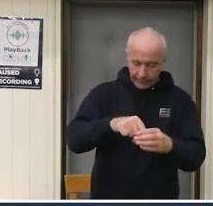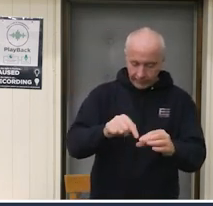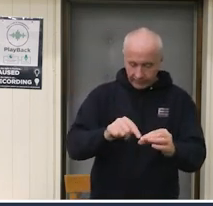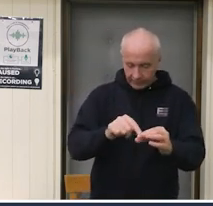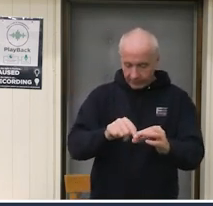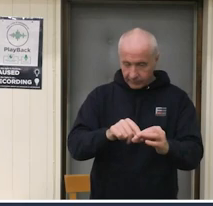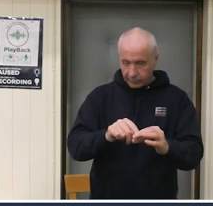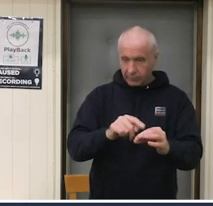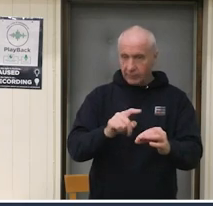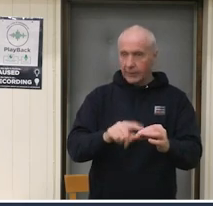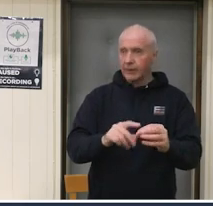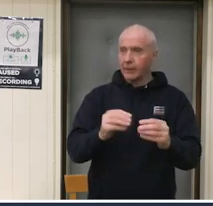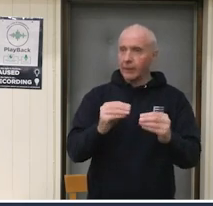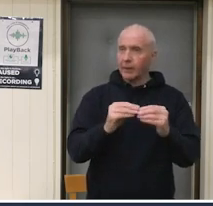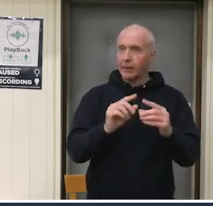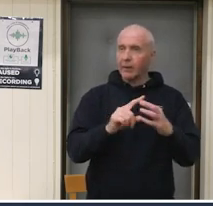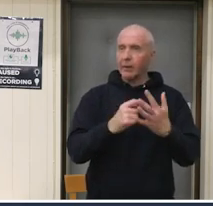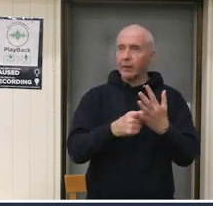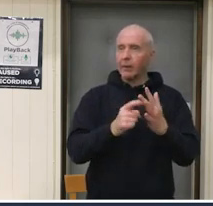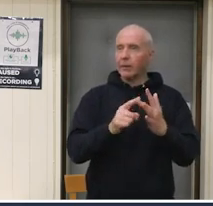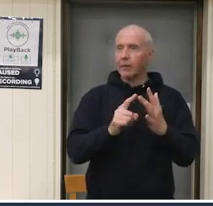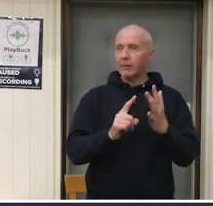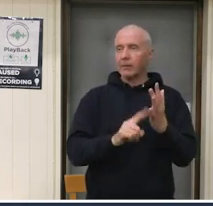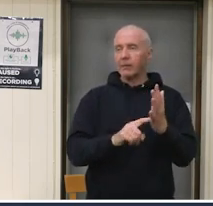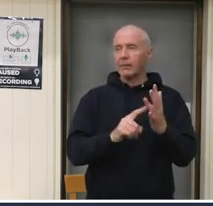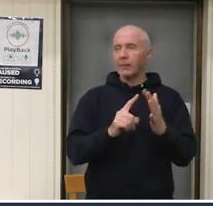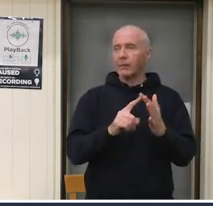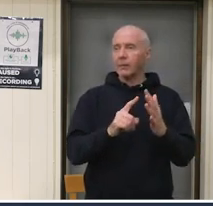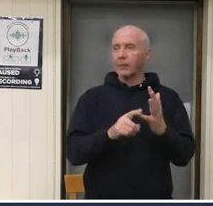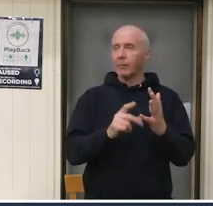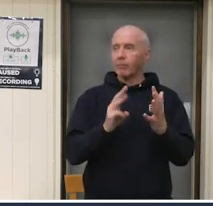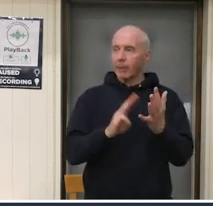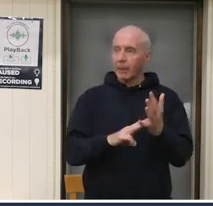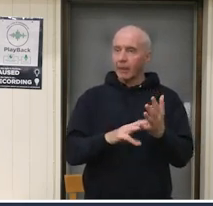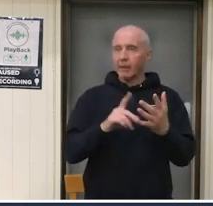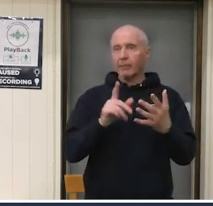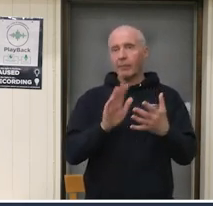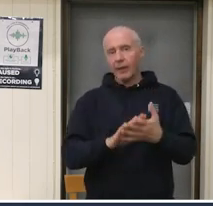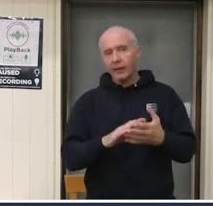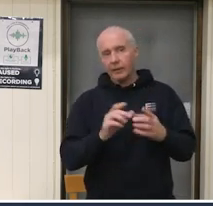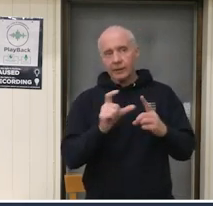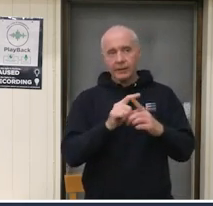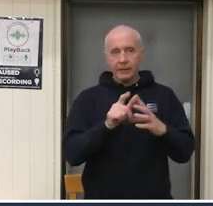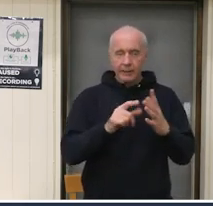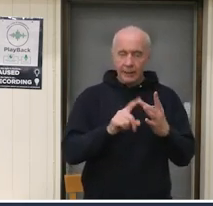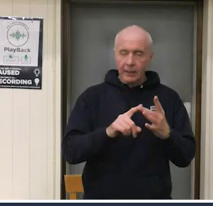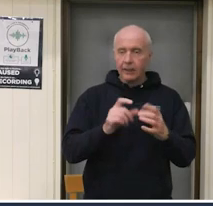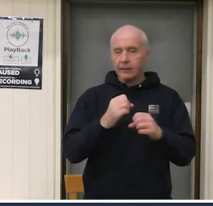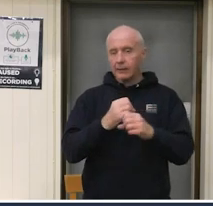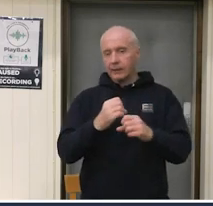beryllium ablator instead, because it's better at absorbing x-rays, and then you've got your DTI, so your gas fill the same way, right?